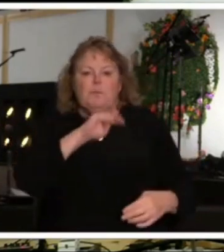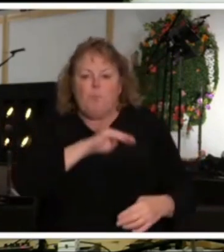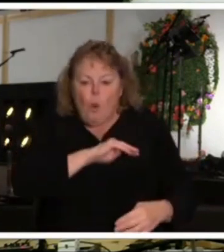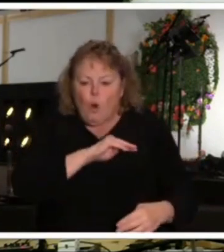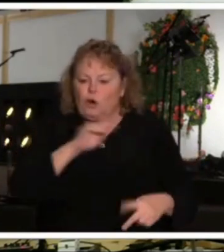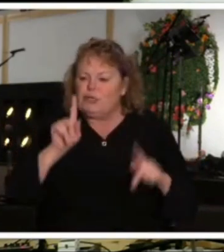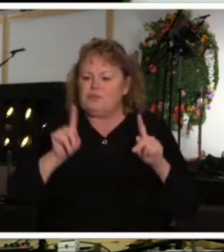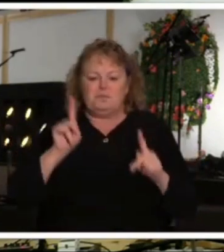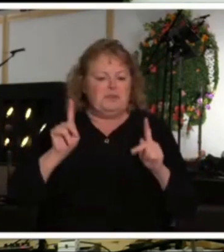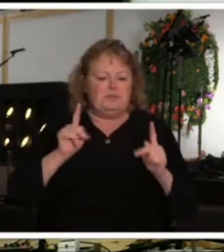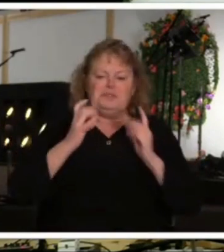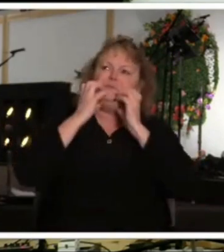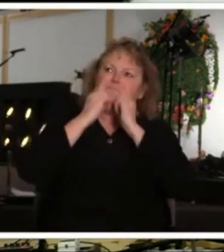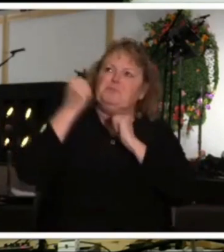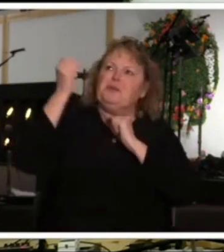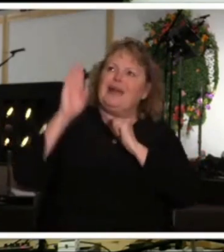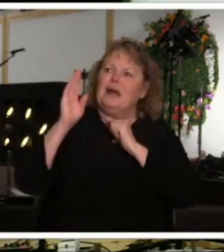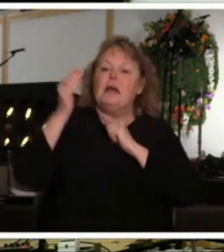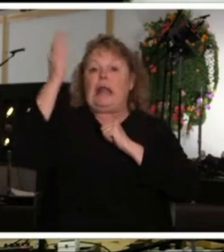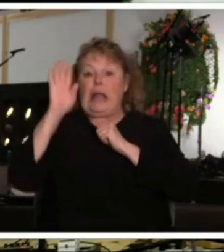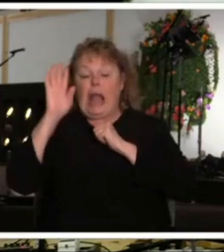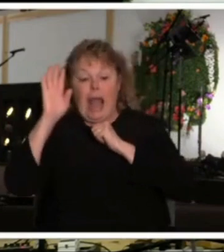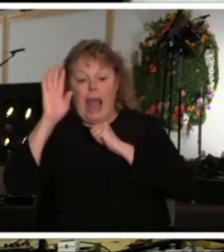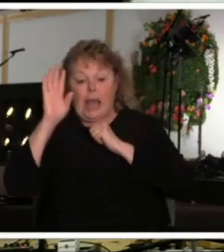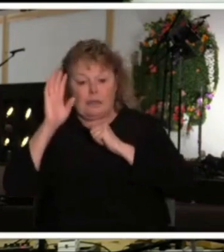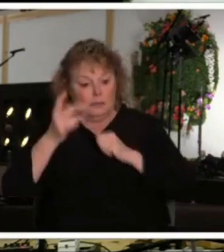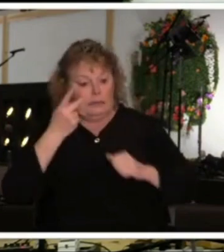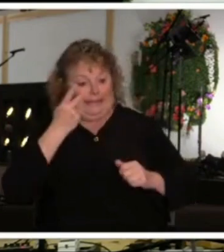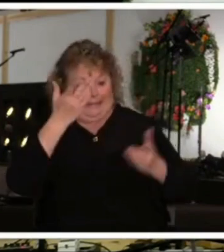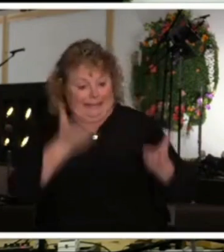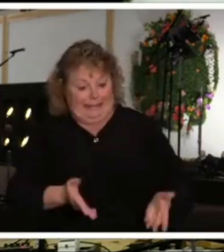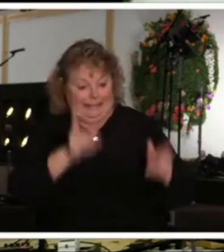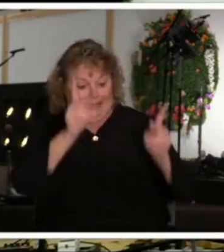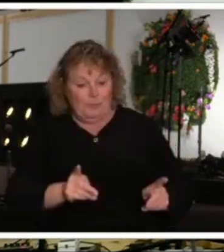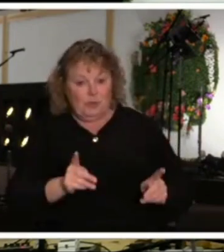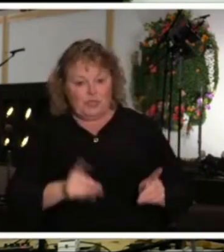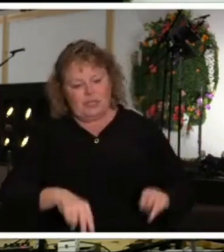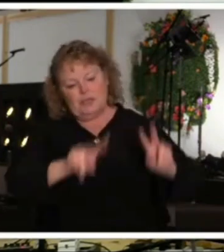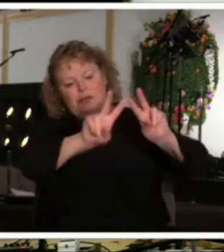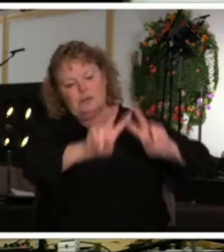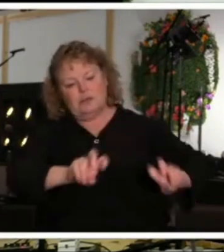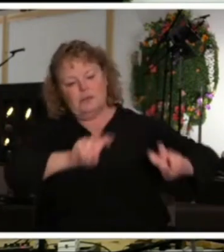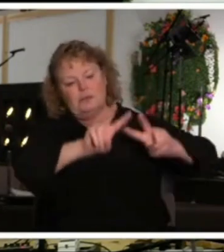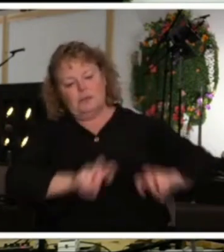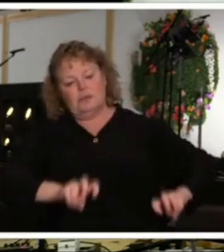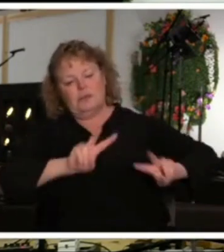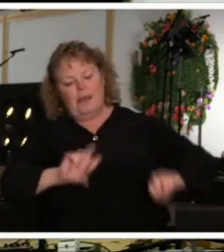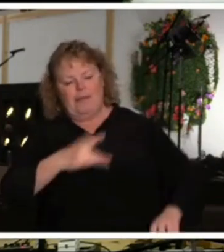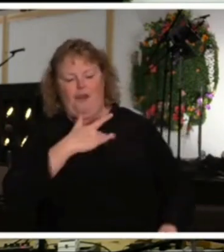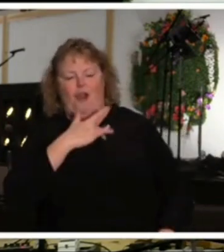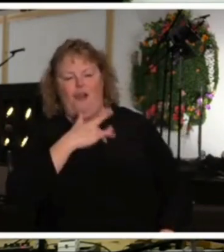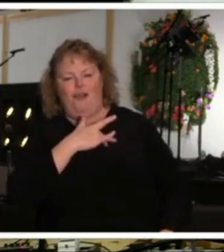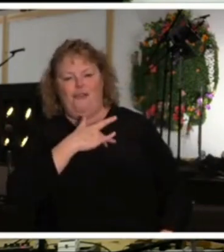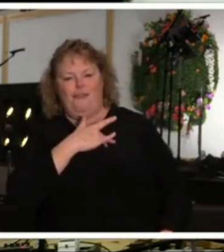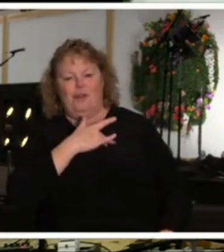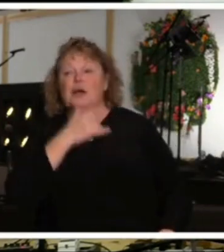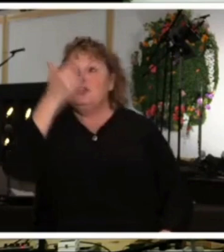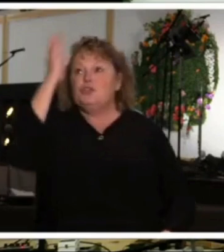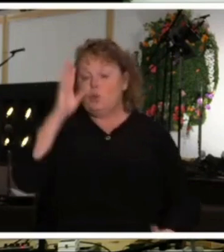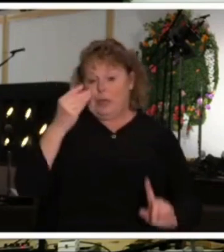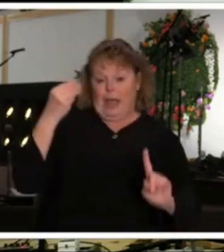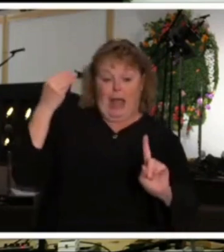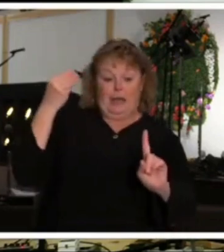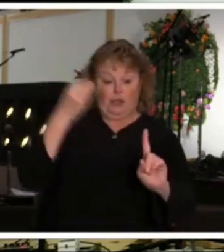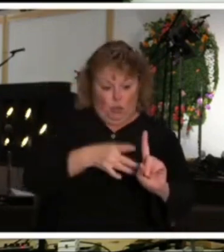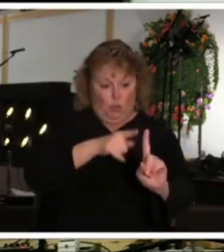God's evaluation goes beyond the superficial to the core of our being. In essence, God told Samuel, listen, I don't care how